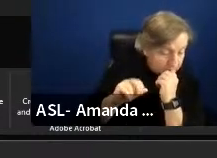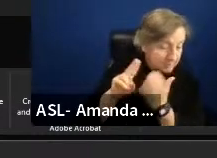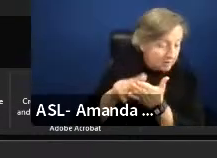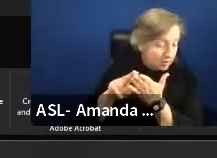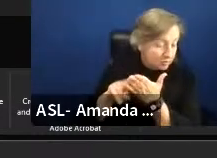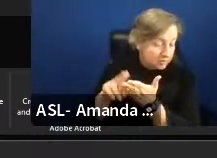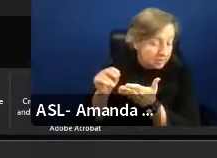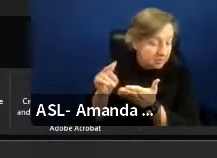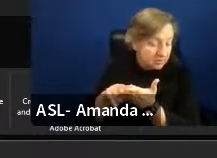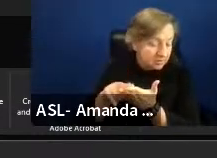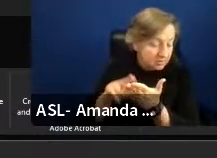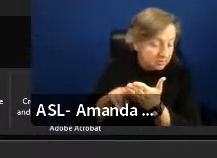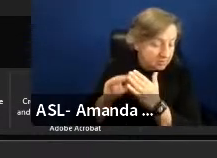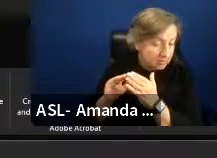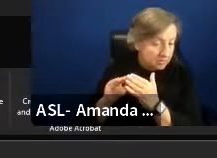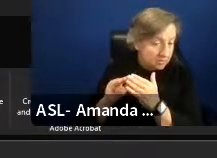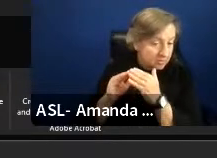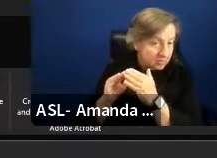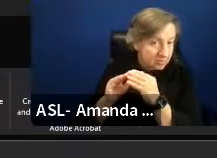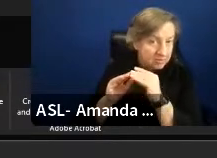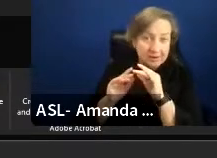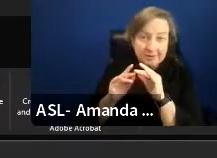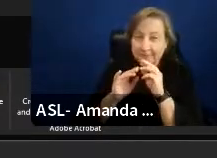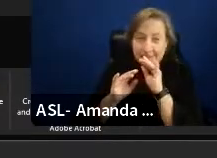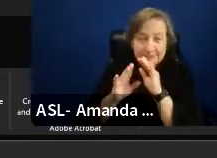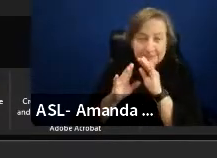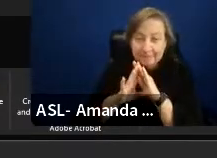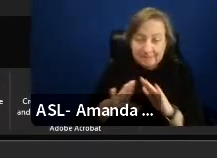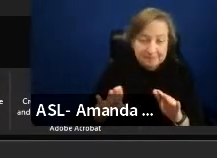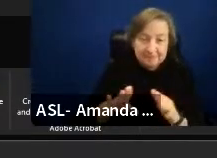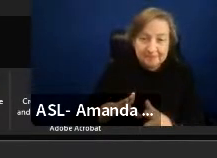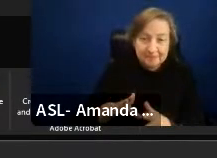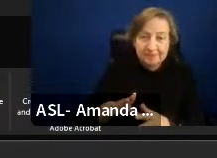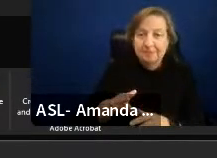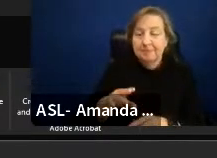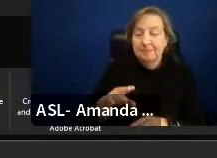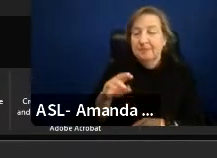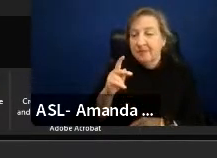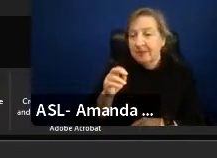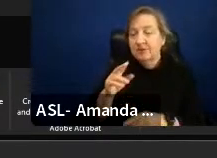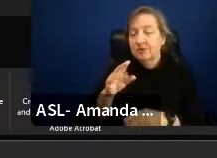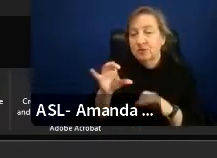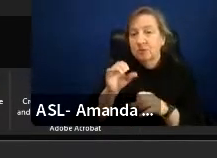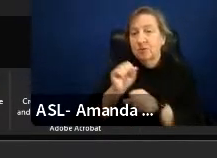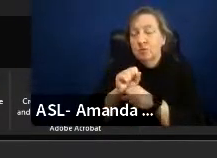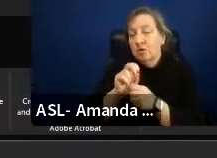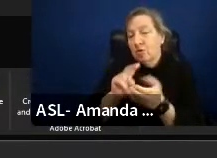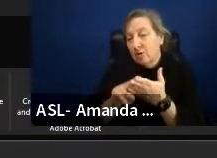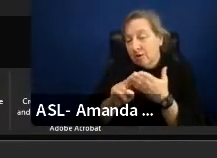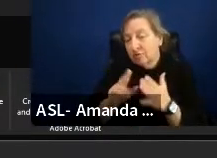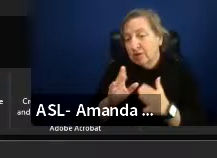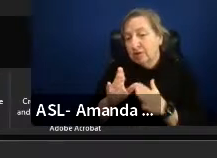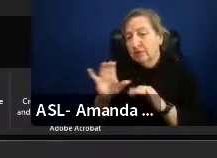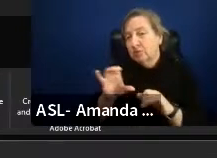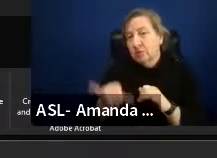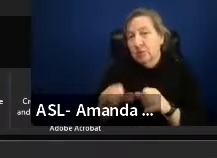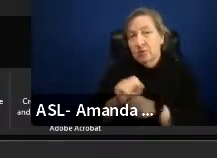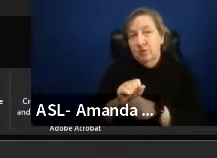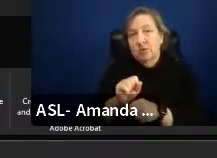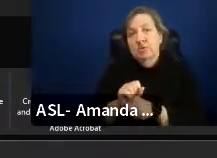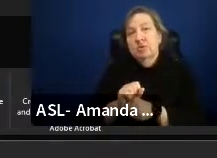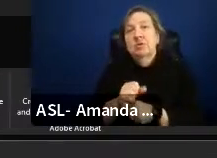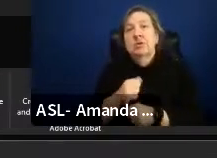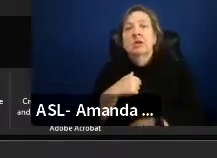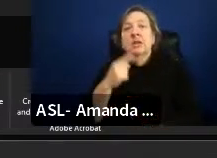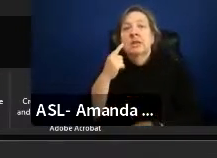contract equity and selection of vendors to do the work or contractors to do the work. I think